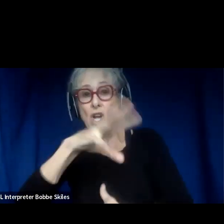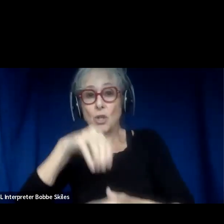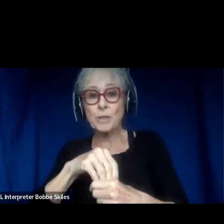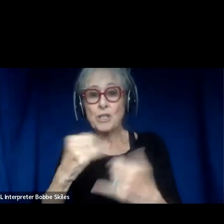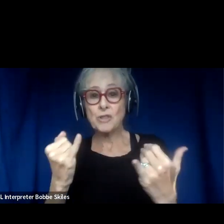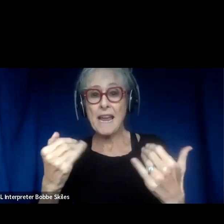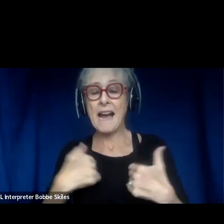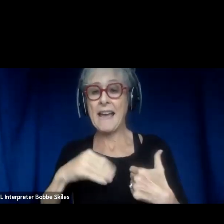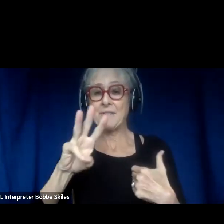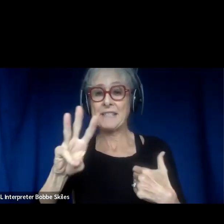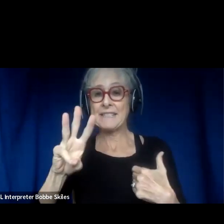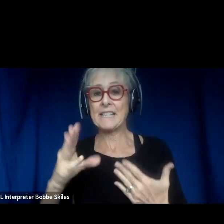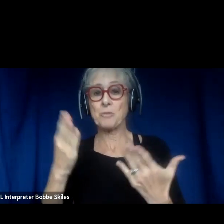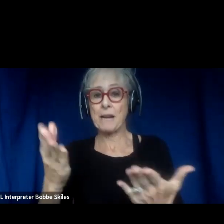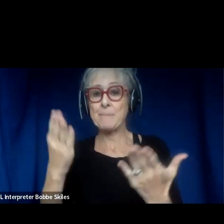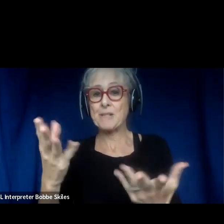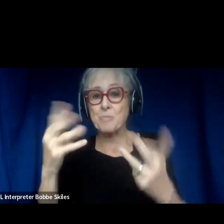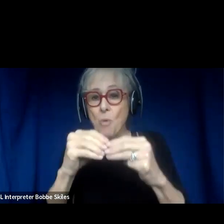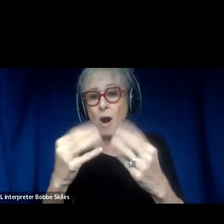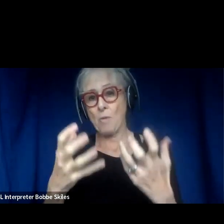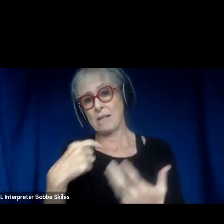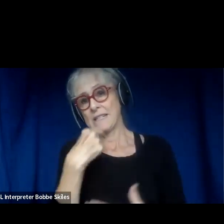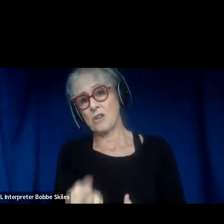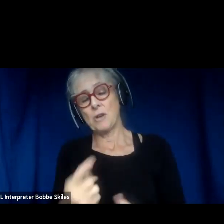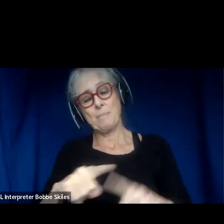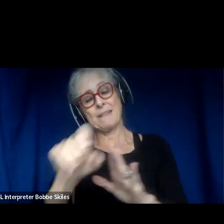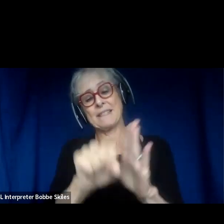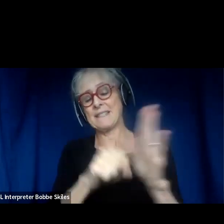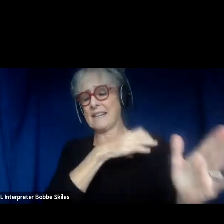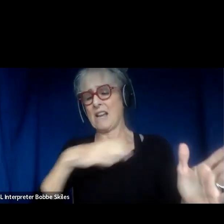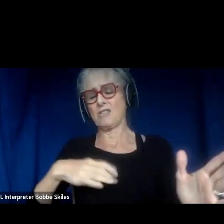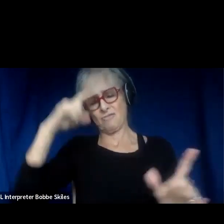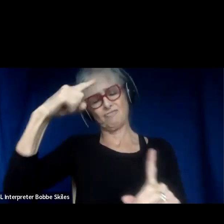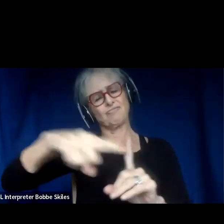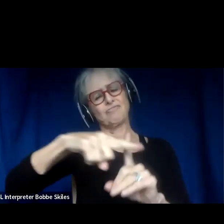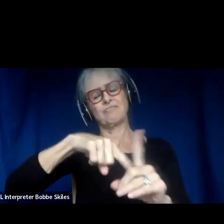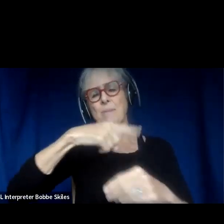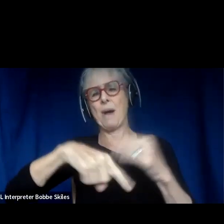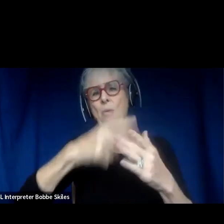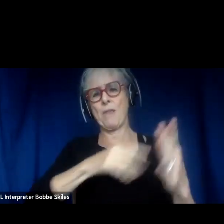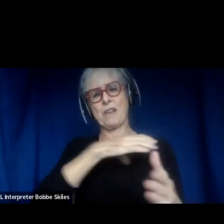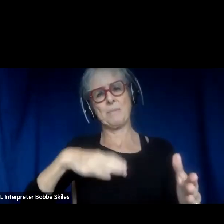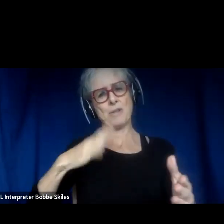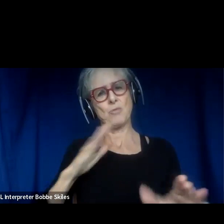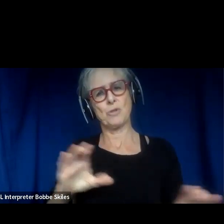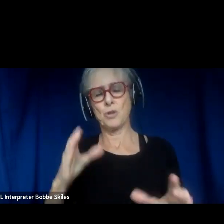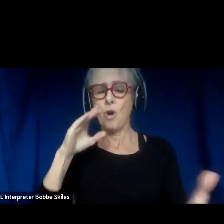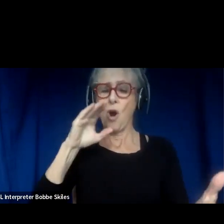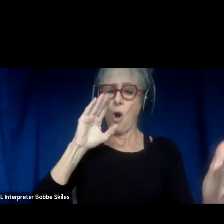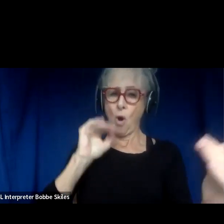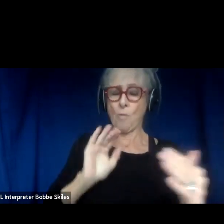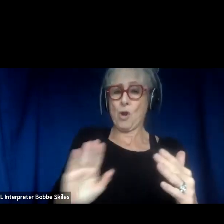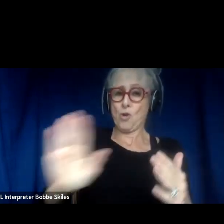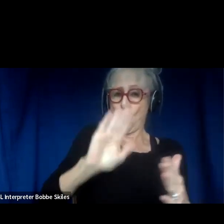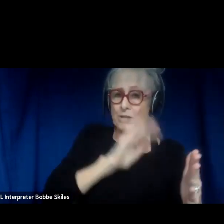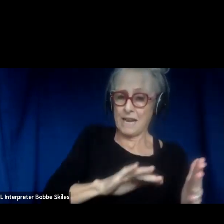you. But the State Council is really optimistic in what the commission will produce, because we hope that your study, your recommendations